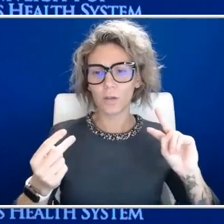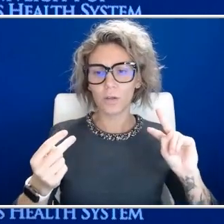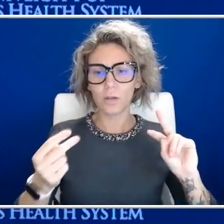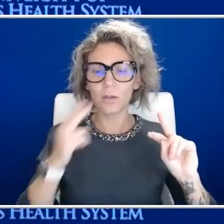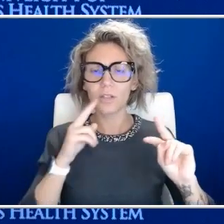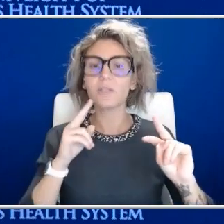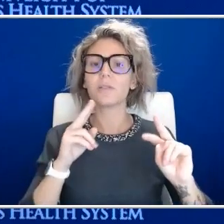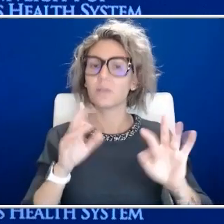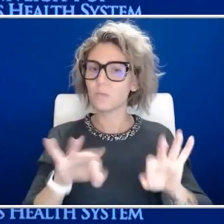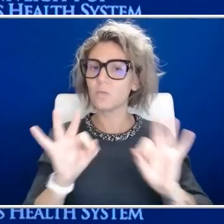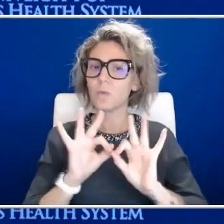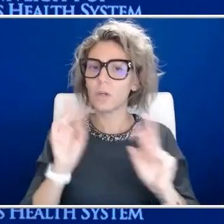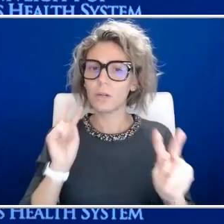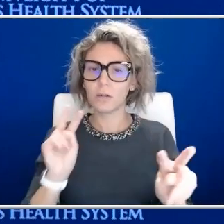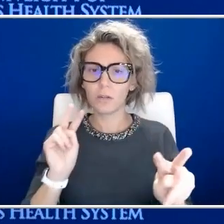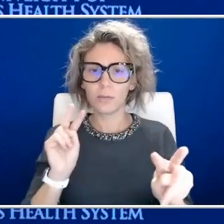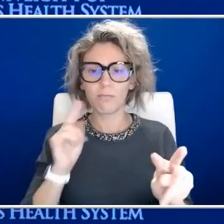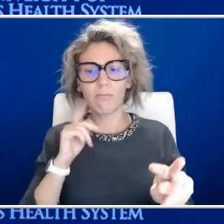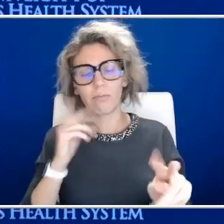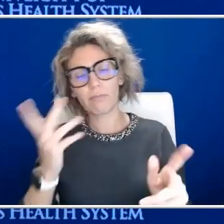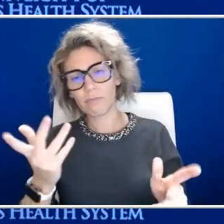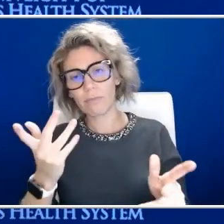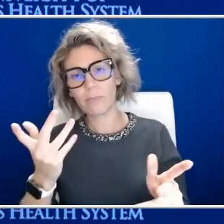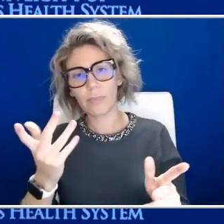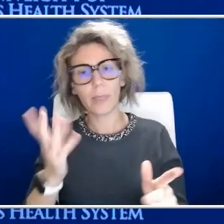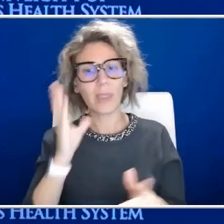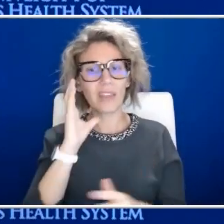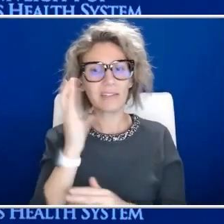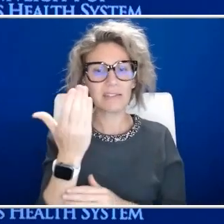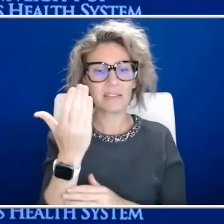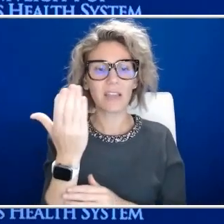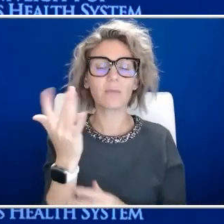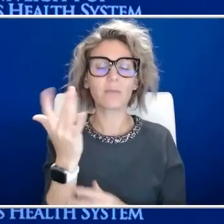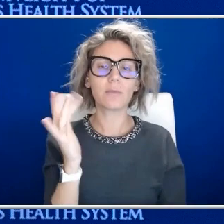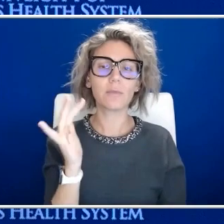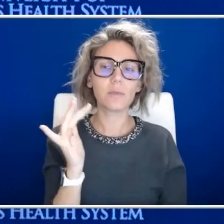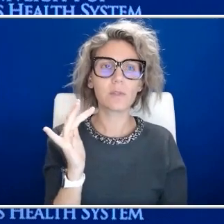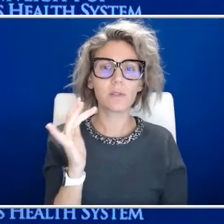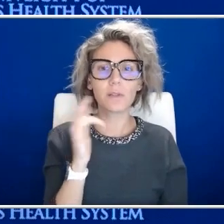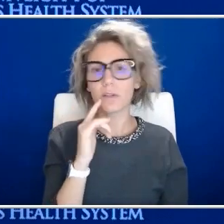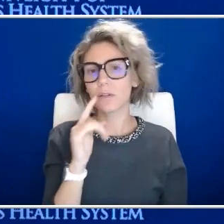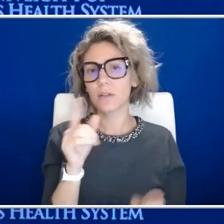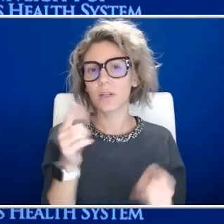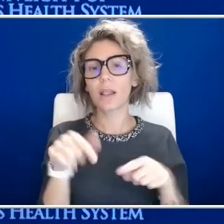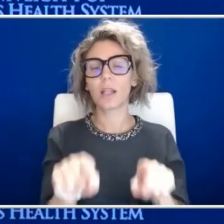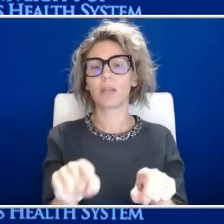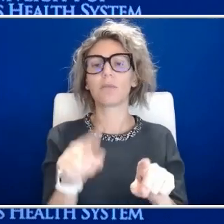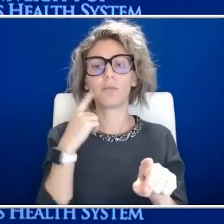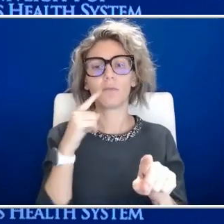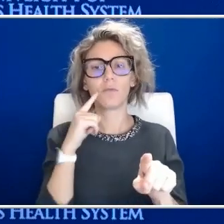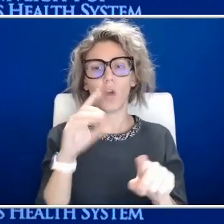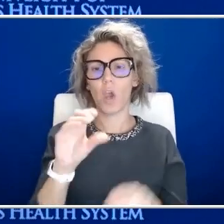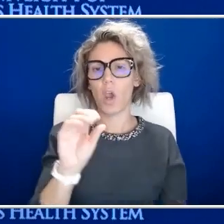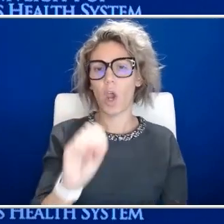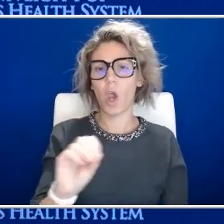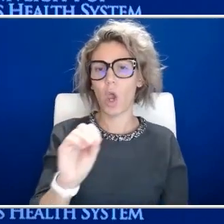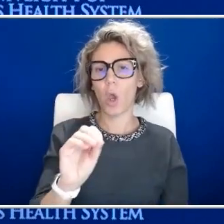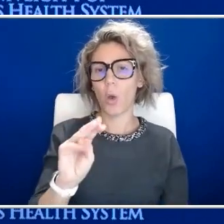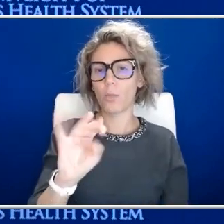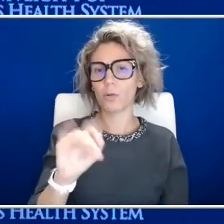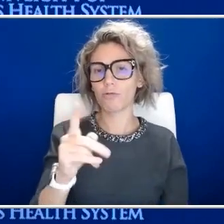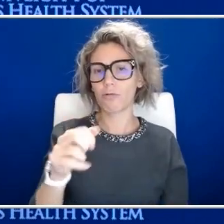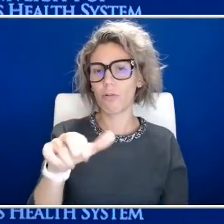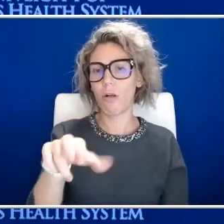it's a variant for monitoring. It seems to be a lineage, again, of Omicron, but maybe had